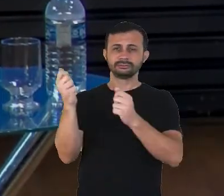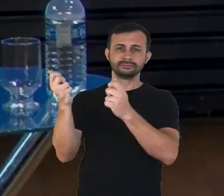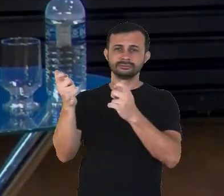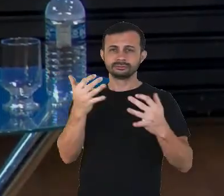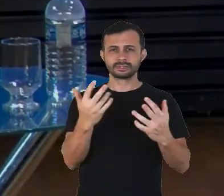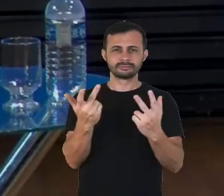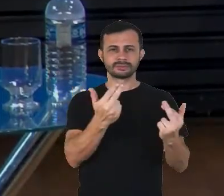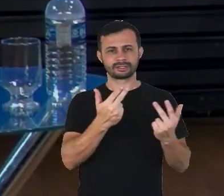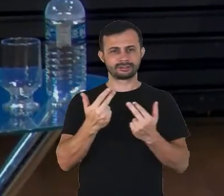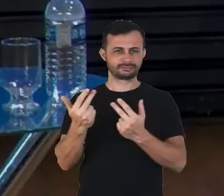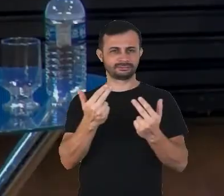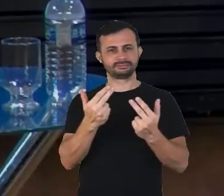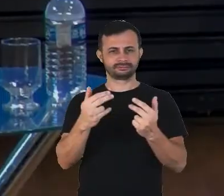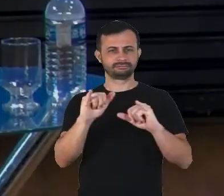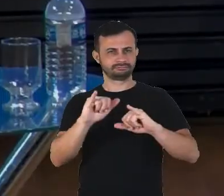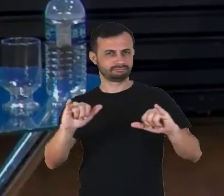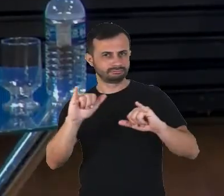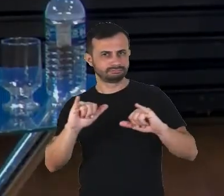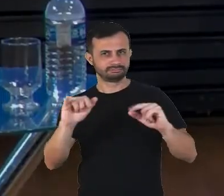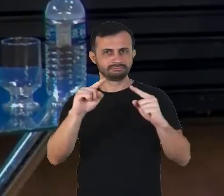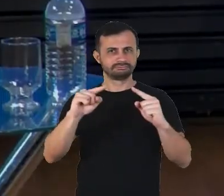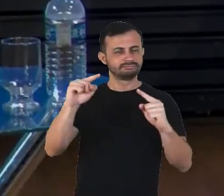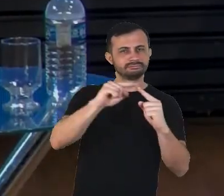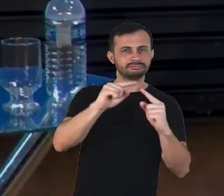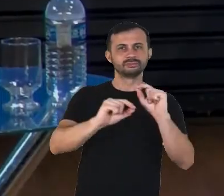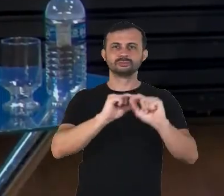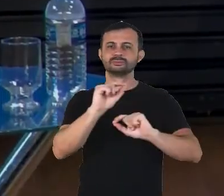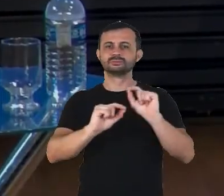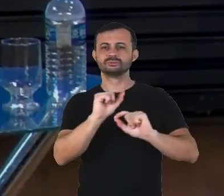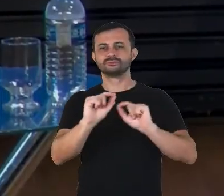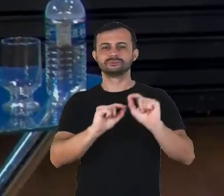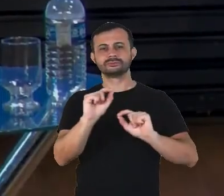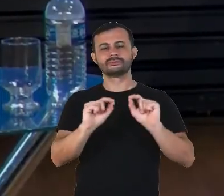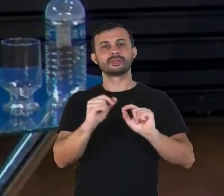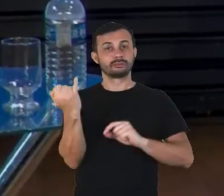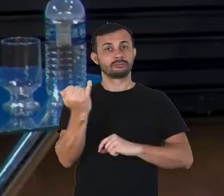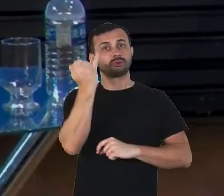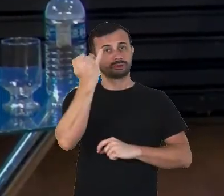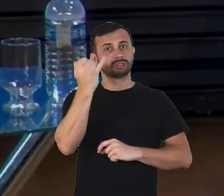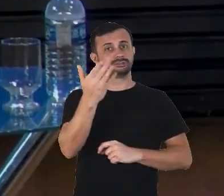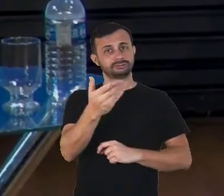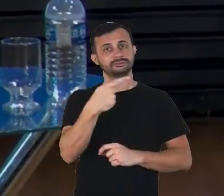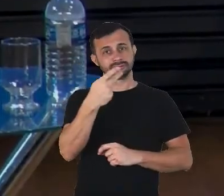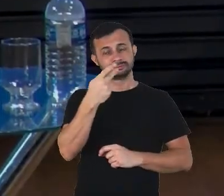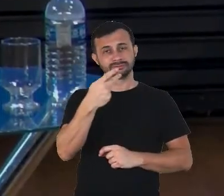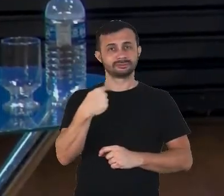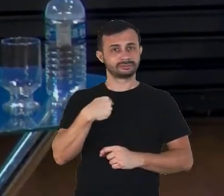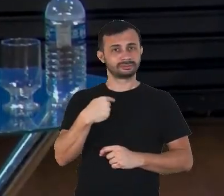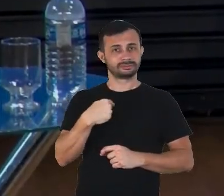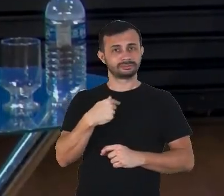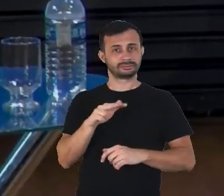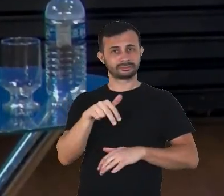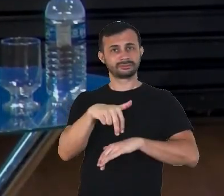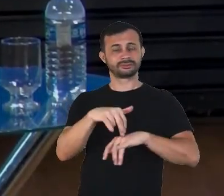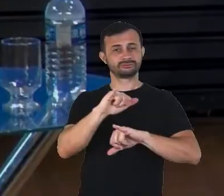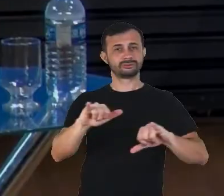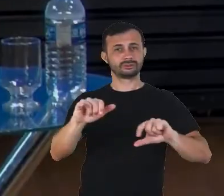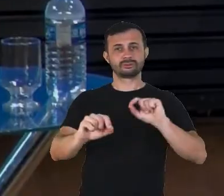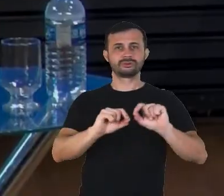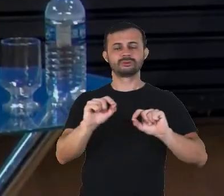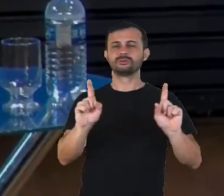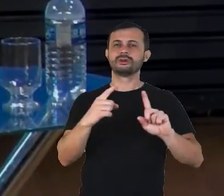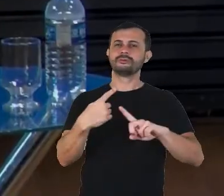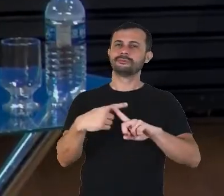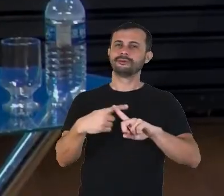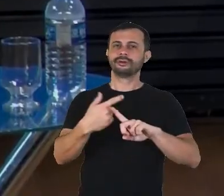the tailings. There's no question about it. My point is, just because you have filter tailings, risk doesn't mean it's zero